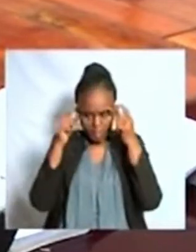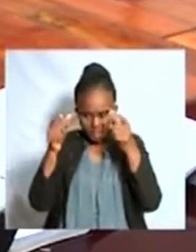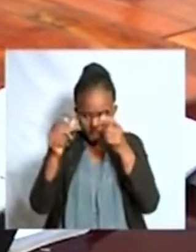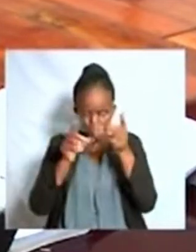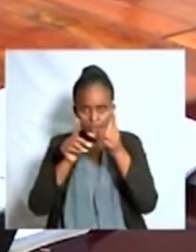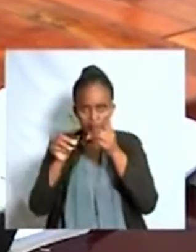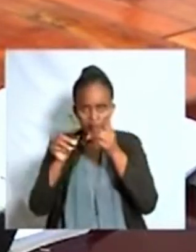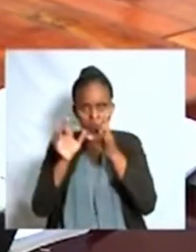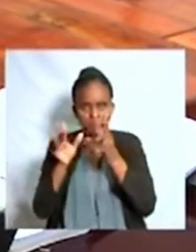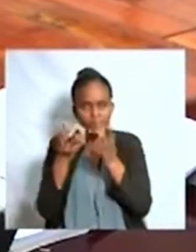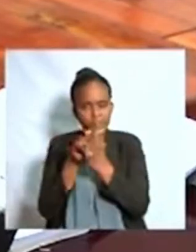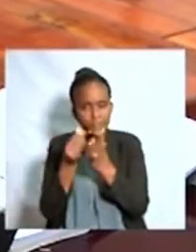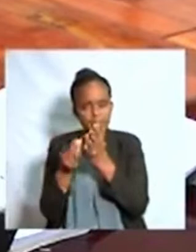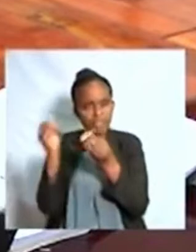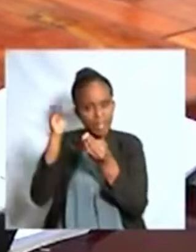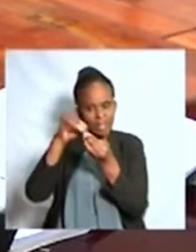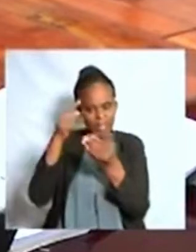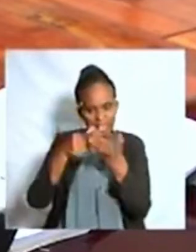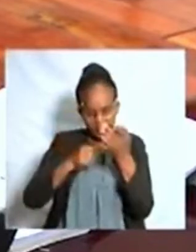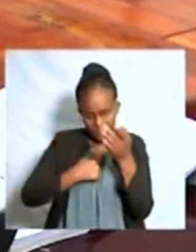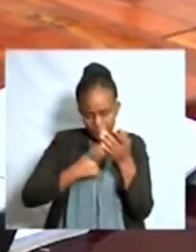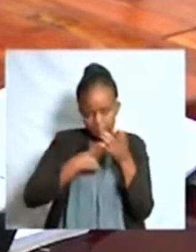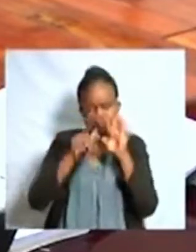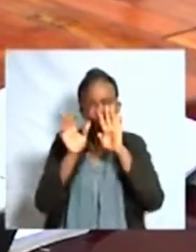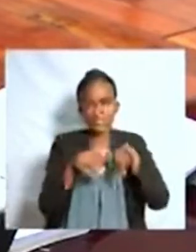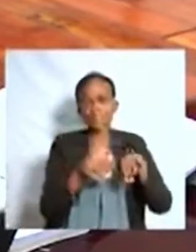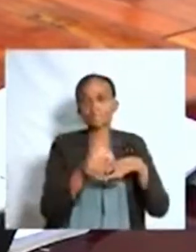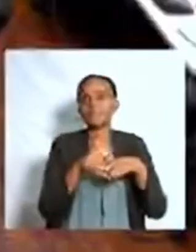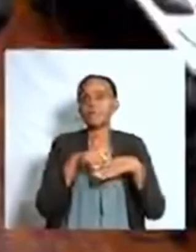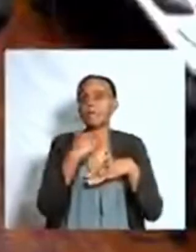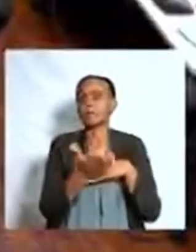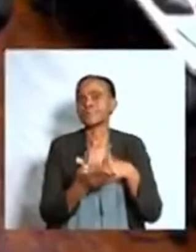add on to something I may have left out.